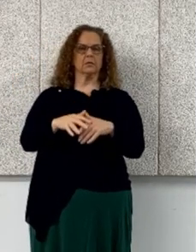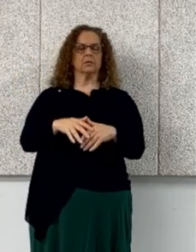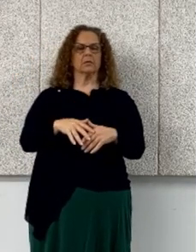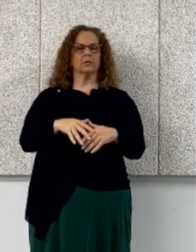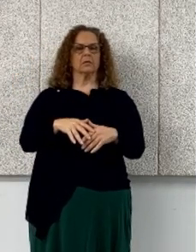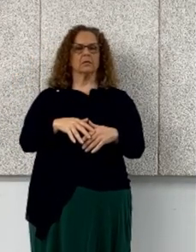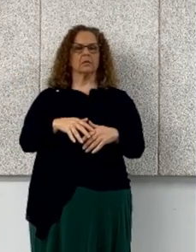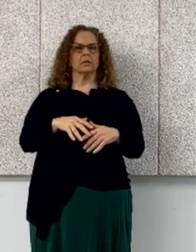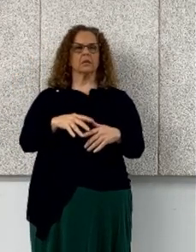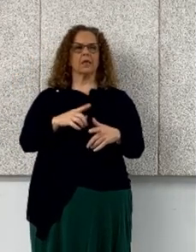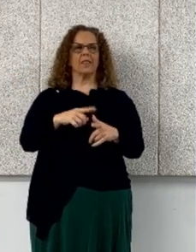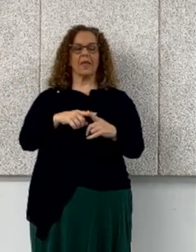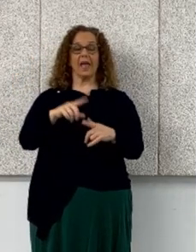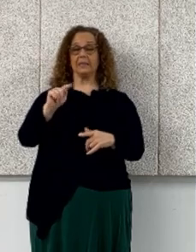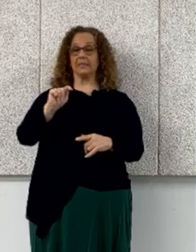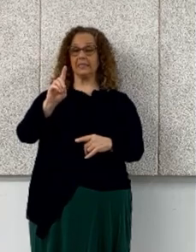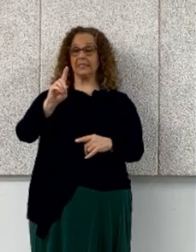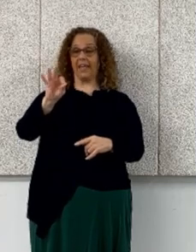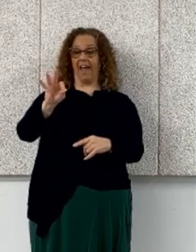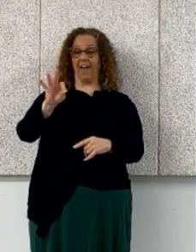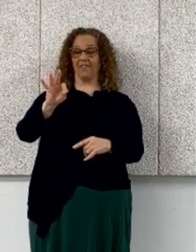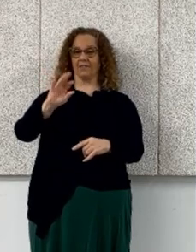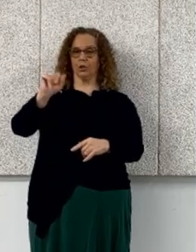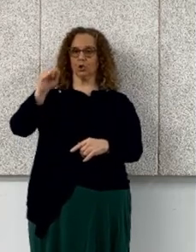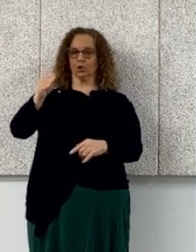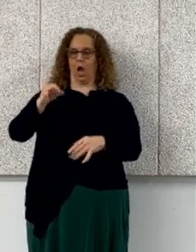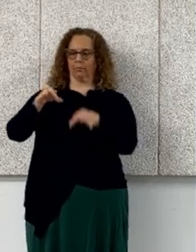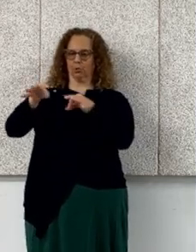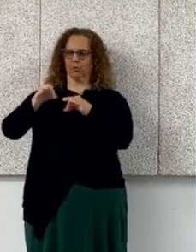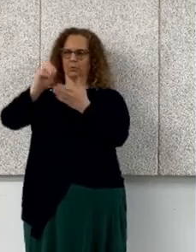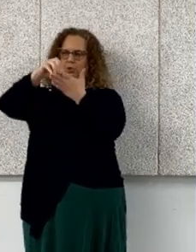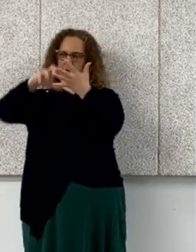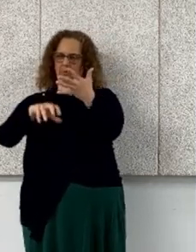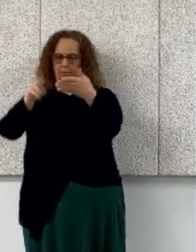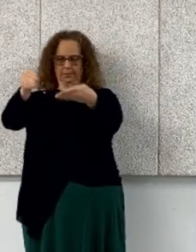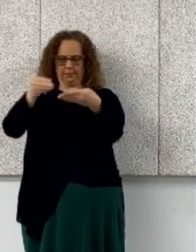point where the TDF job description landed on my lap,